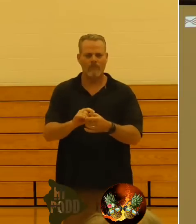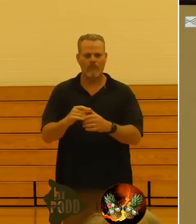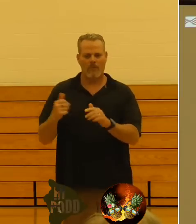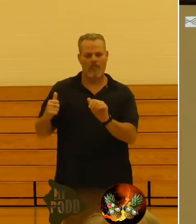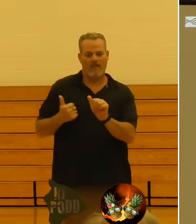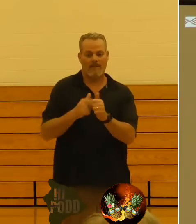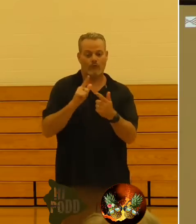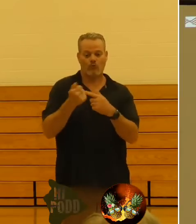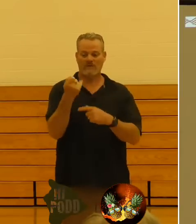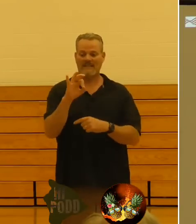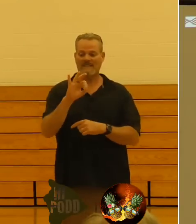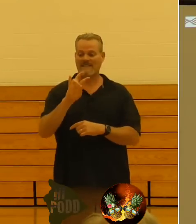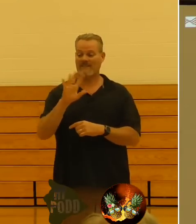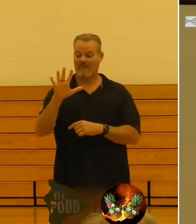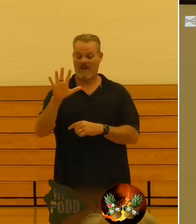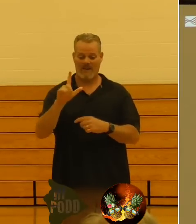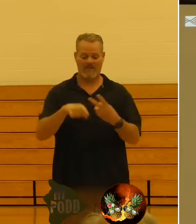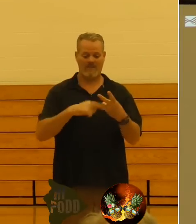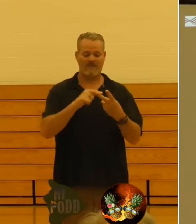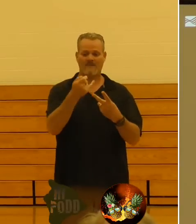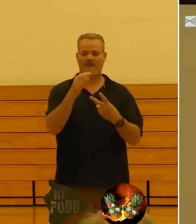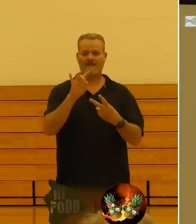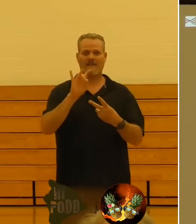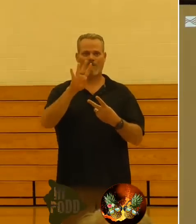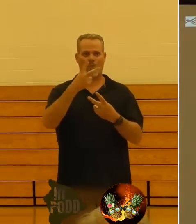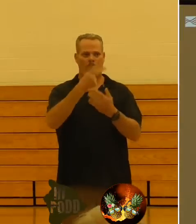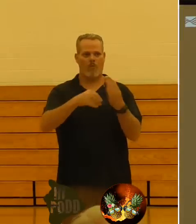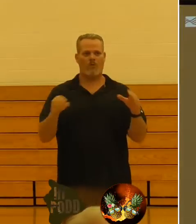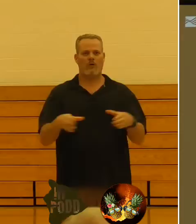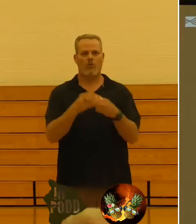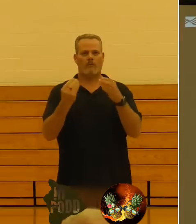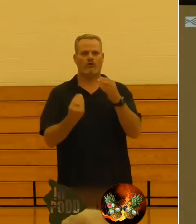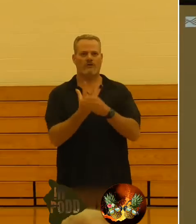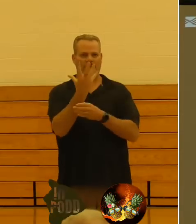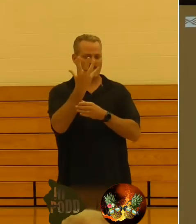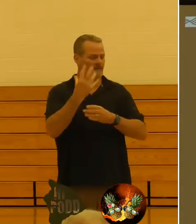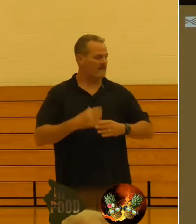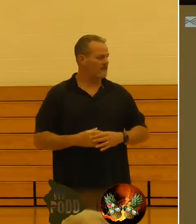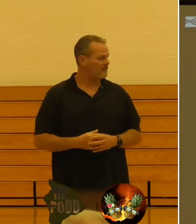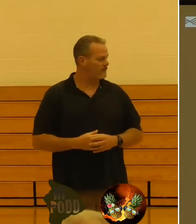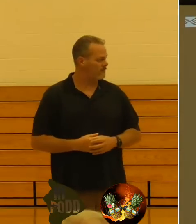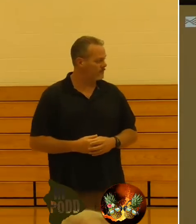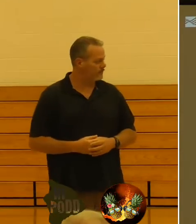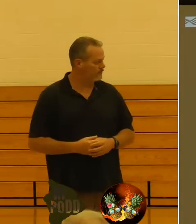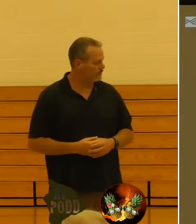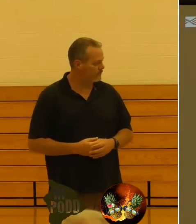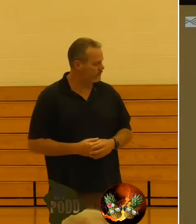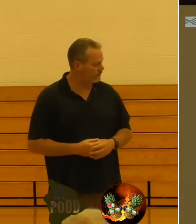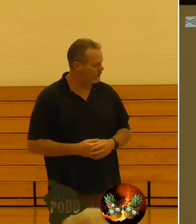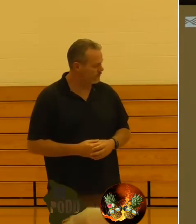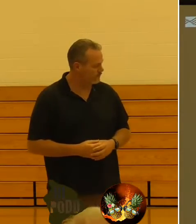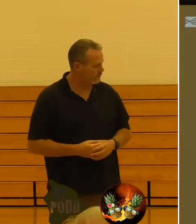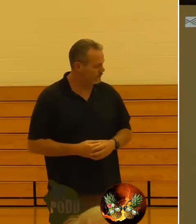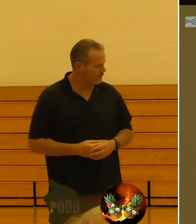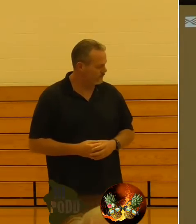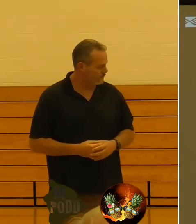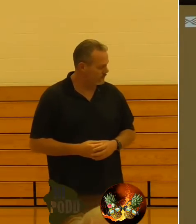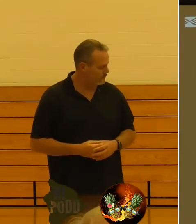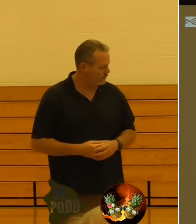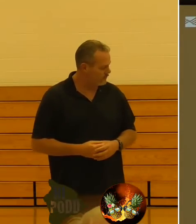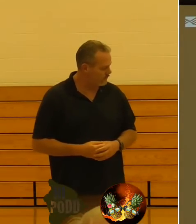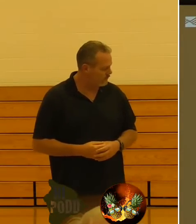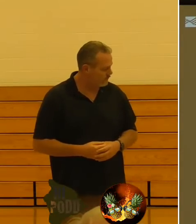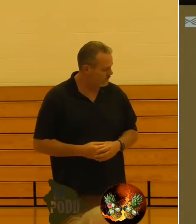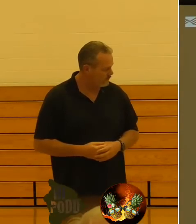up to 1975 and 1984 eruptions. So we have the time in the bottom here, and